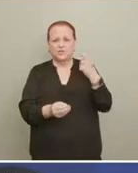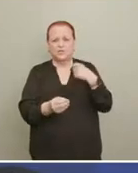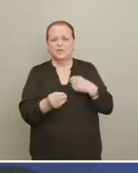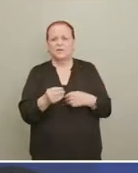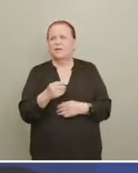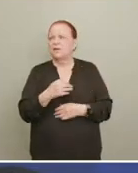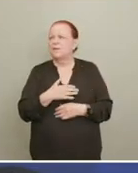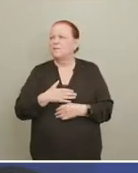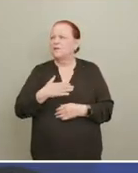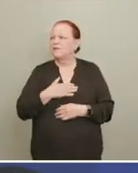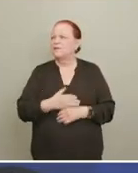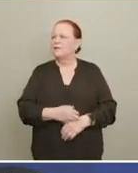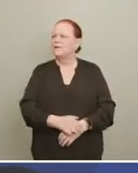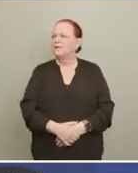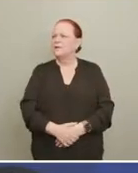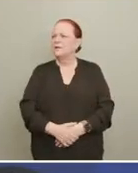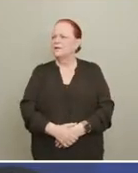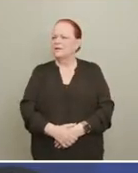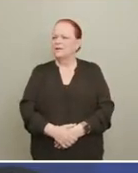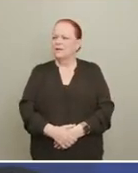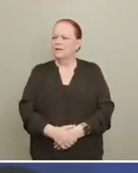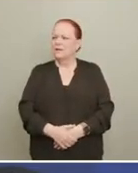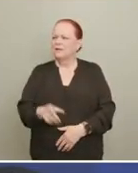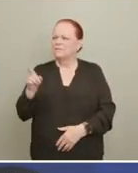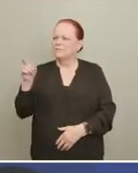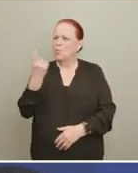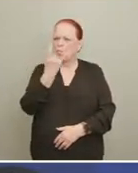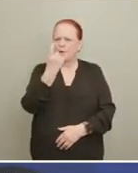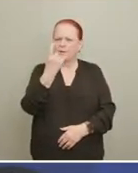us. Wait, I'm going to respond to his question, too. Yeah, go ahead.